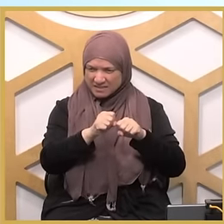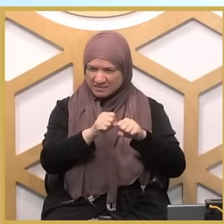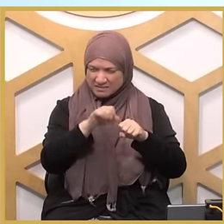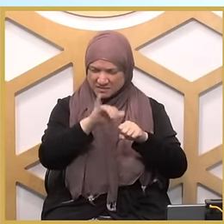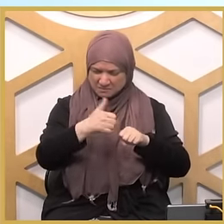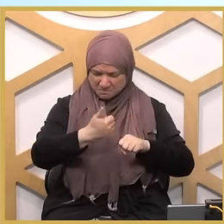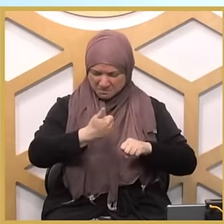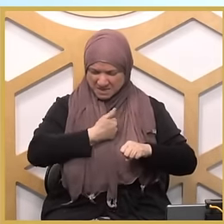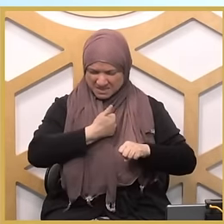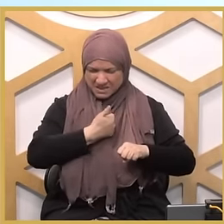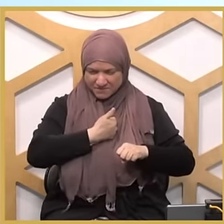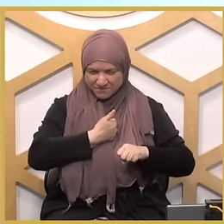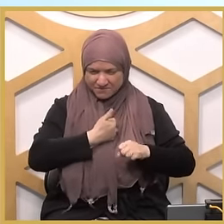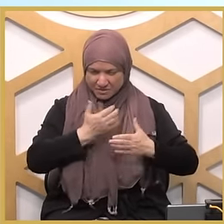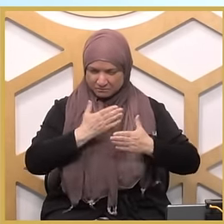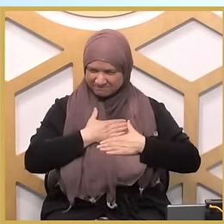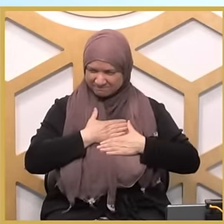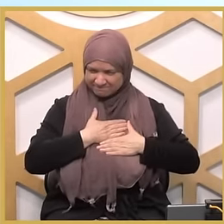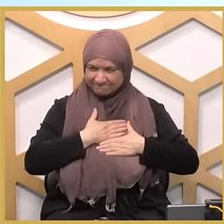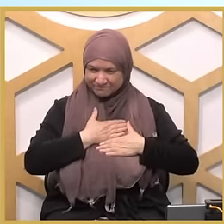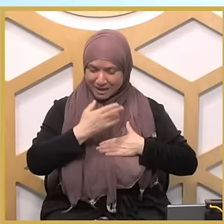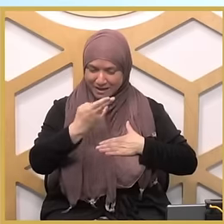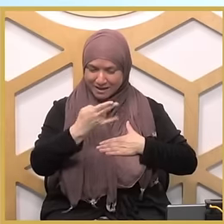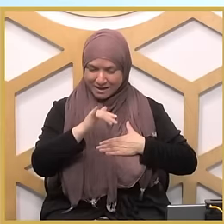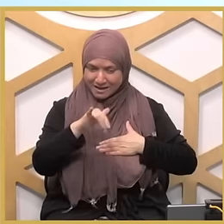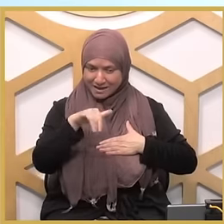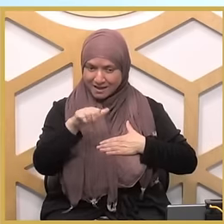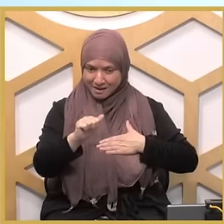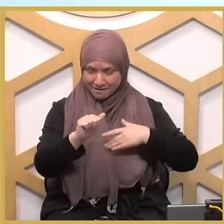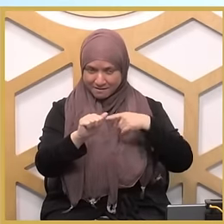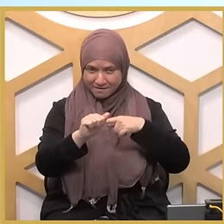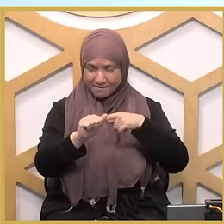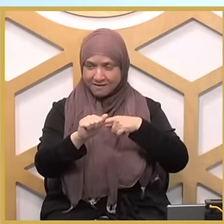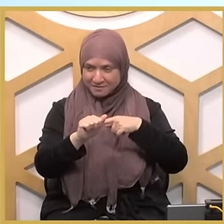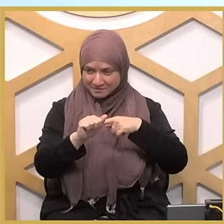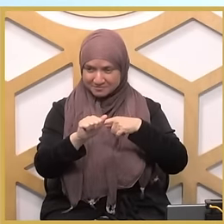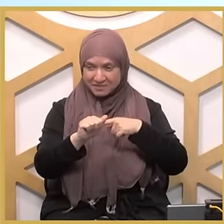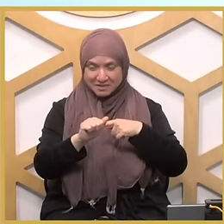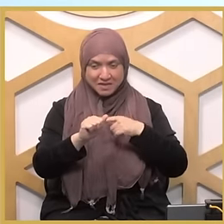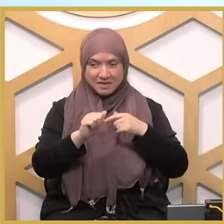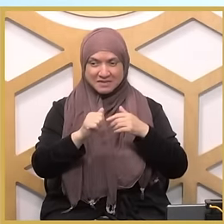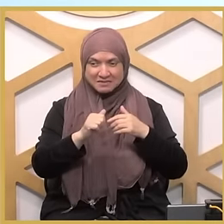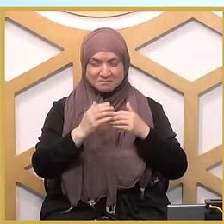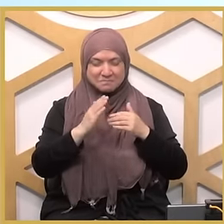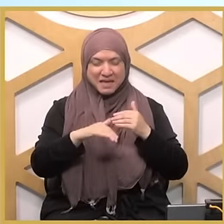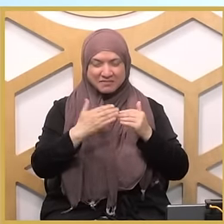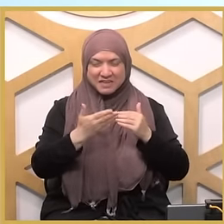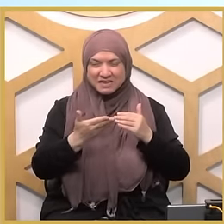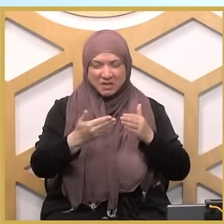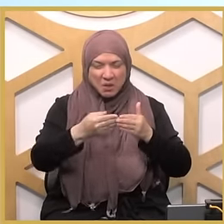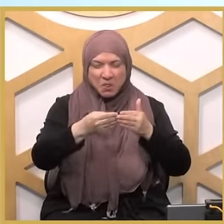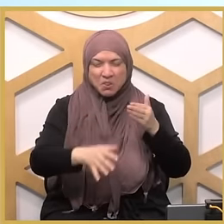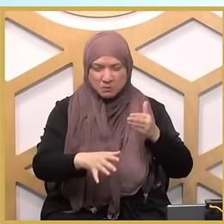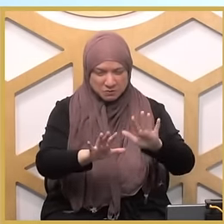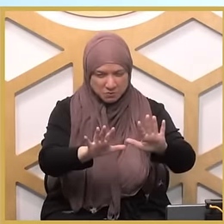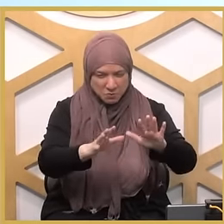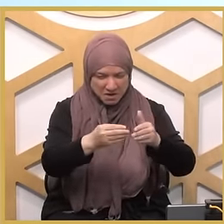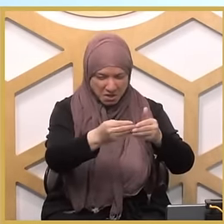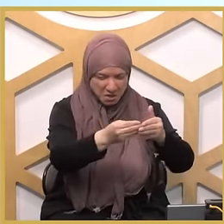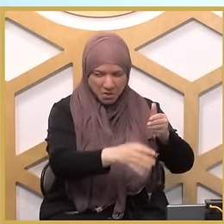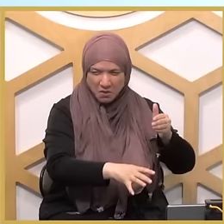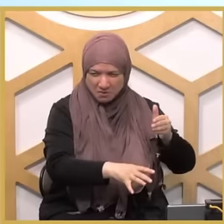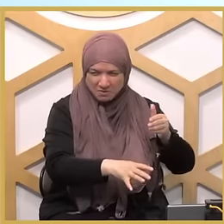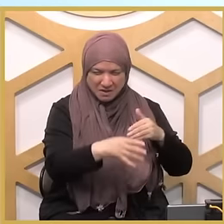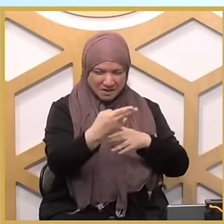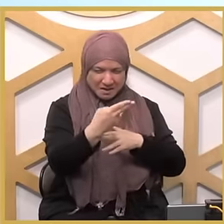out on a ni'am, on blessings, on wealth, on, you know, prosperity, on authority, when you're talking about